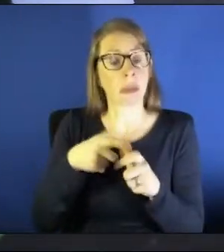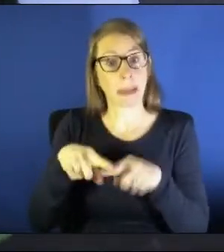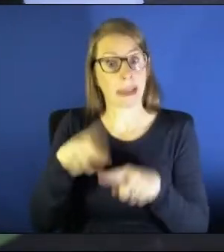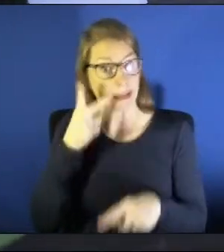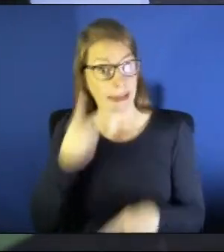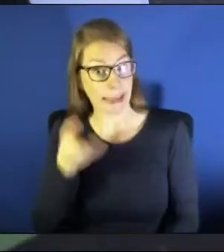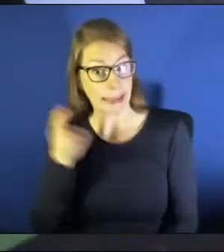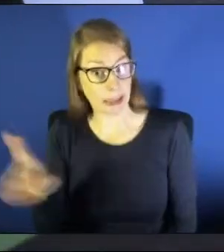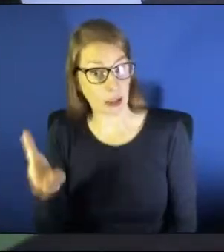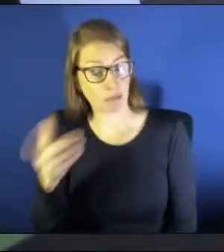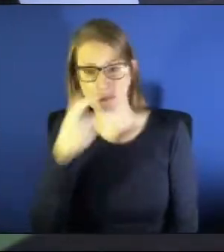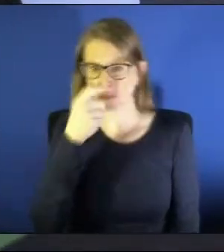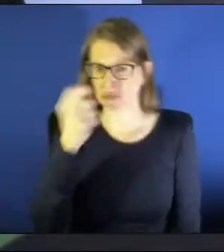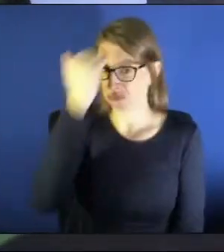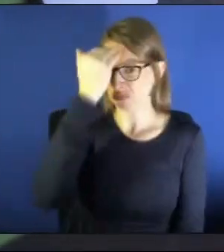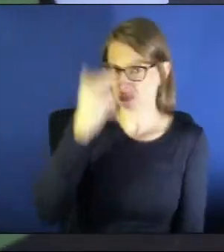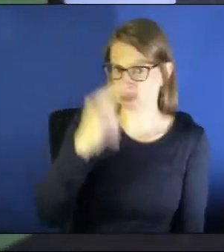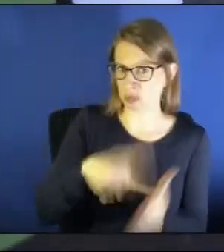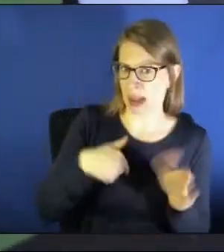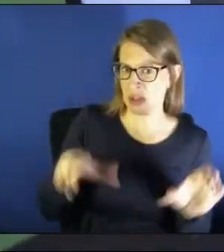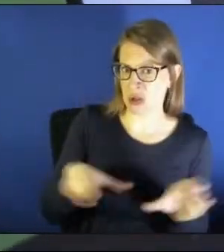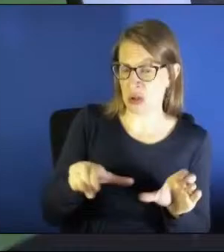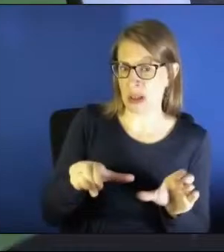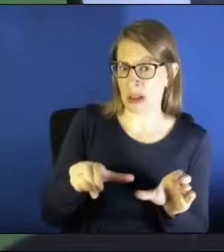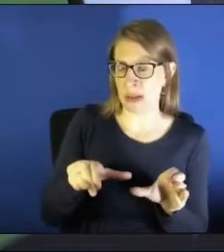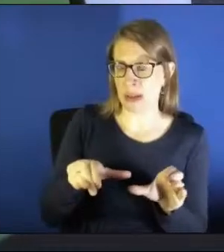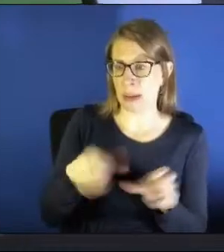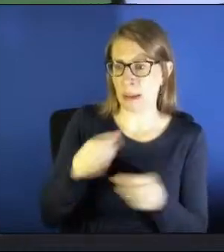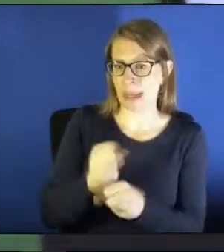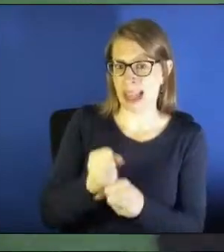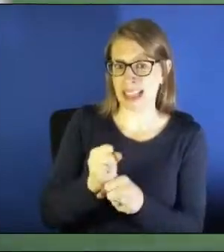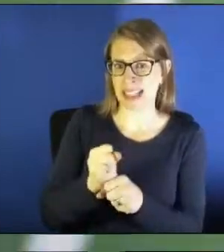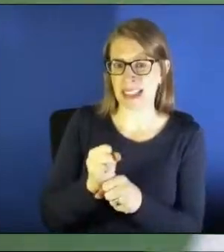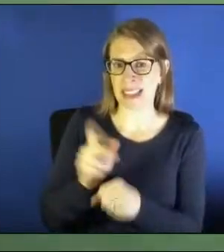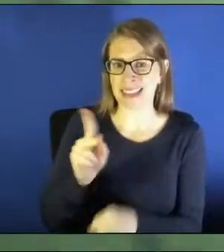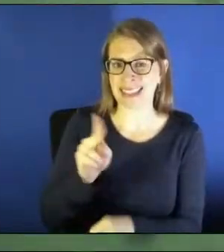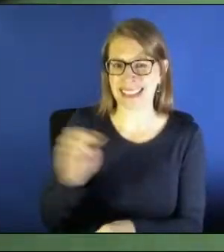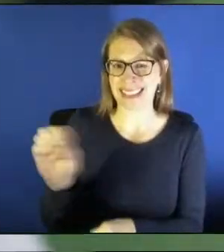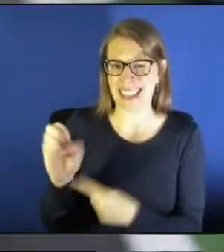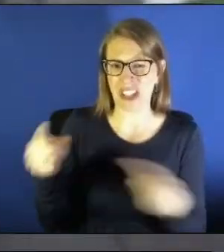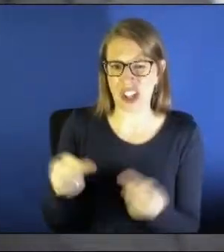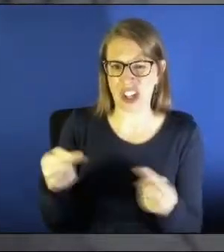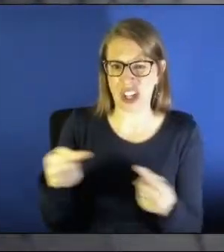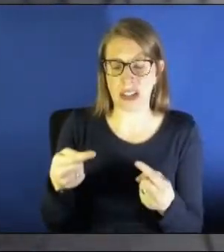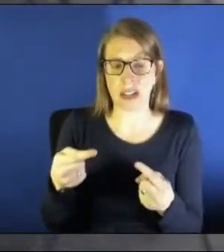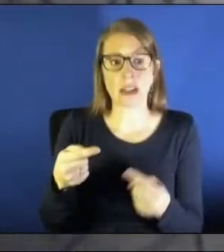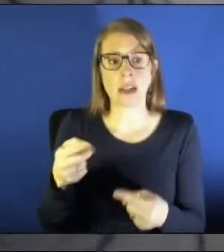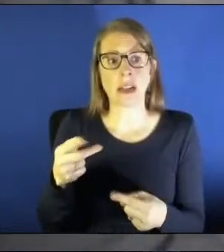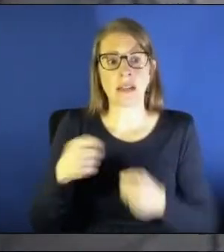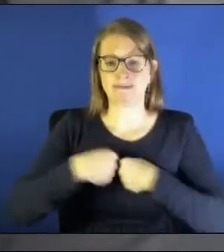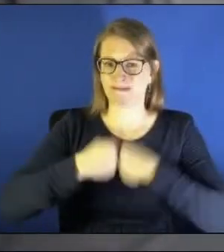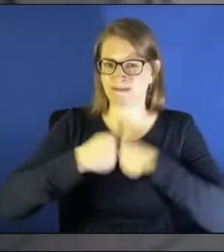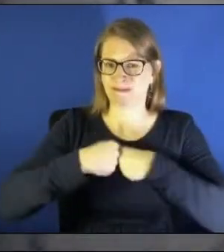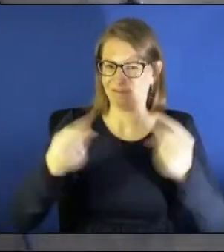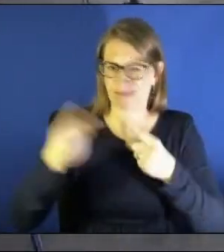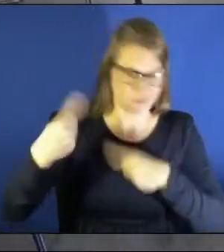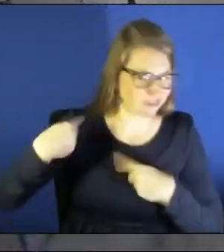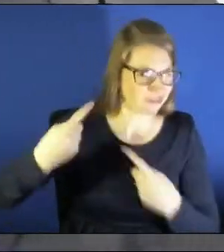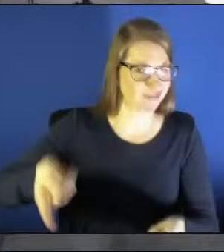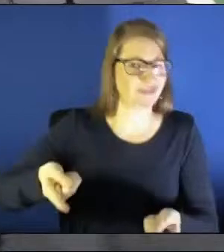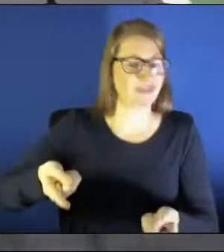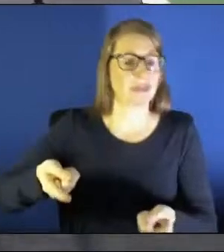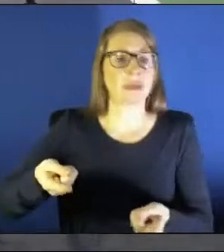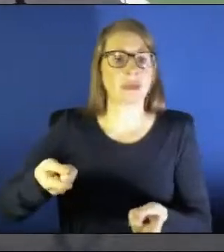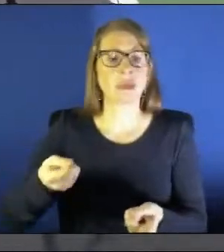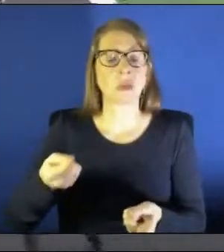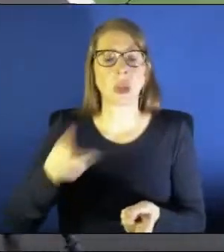interested to know if what I'm doing is what makes my knees hurt when I run a block, because I've always had a problem with knee pain. So we're going to show you how it works in just a